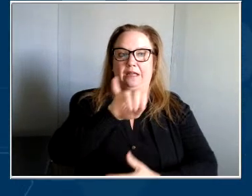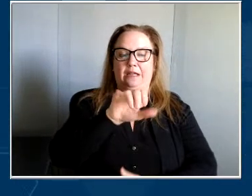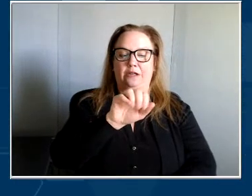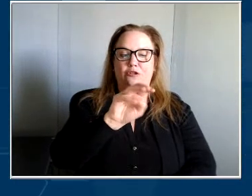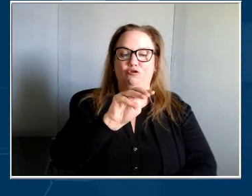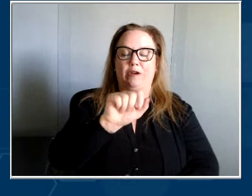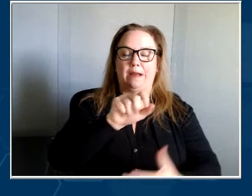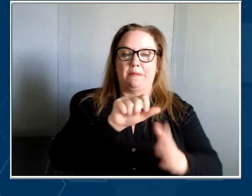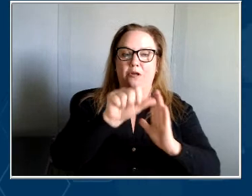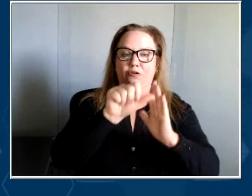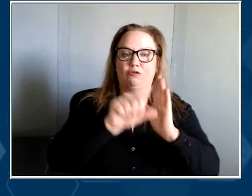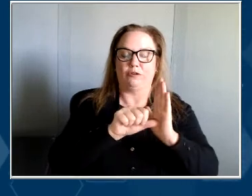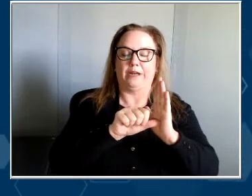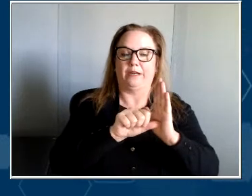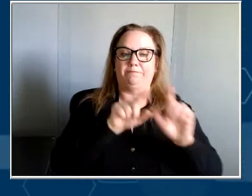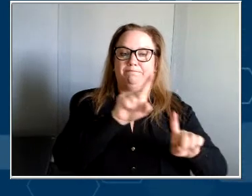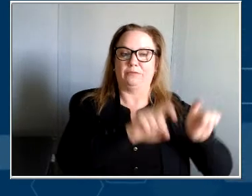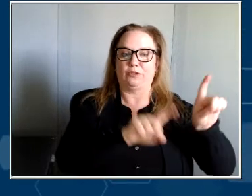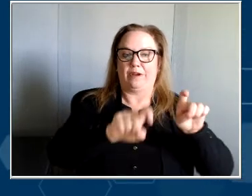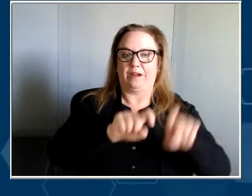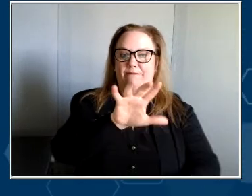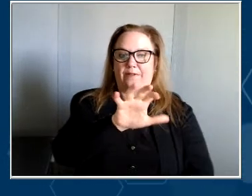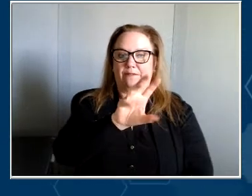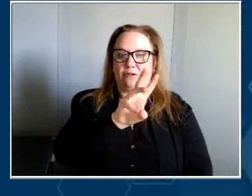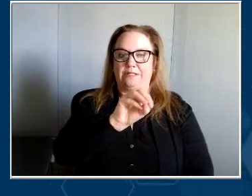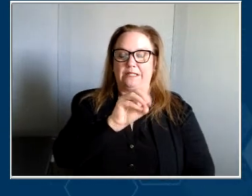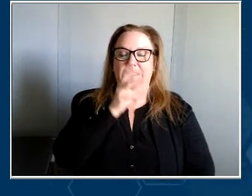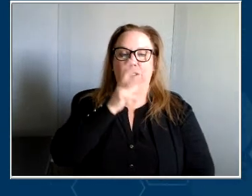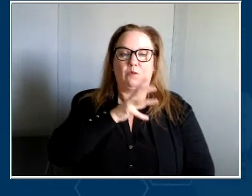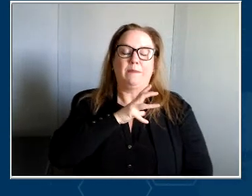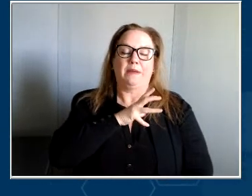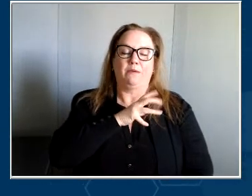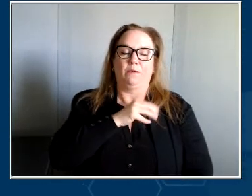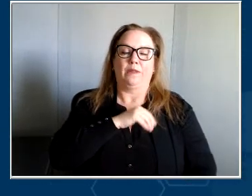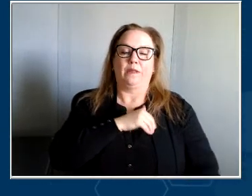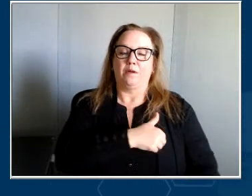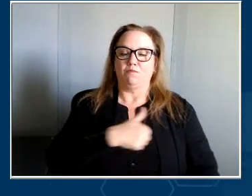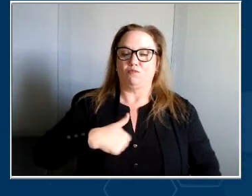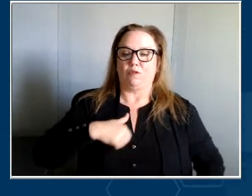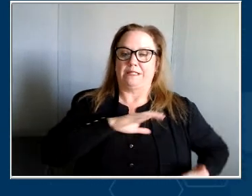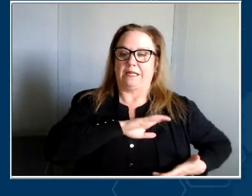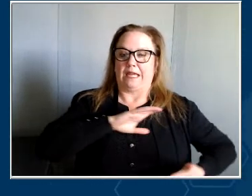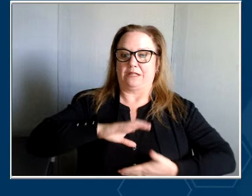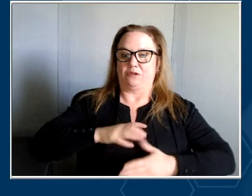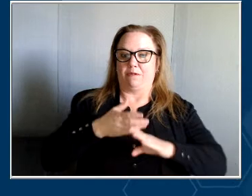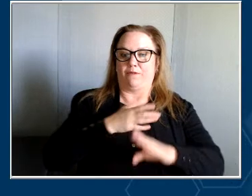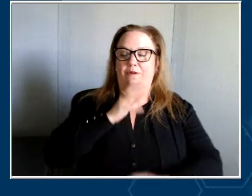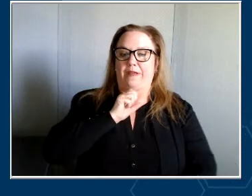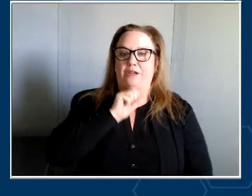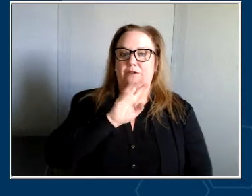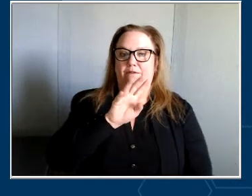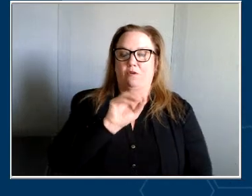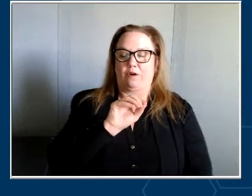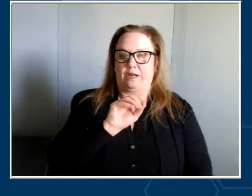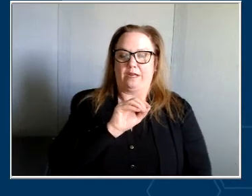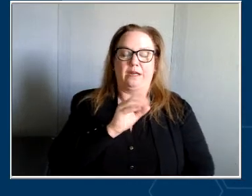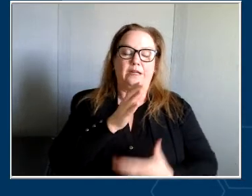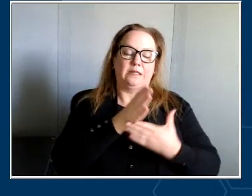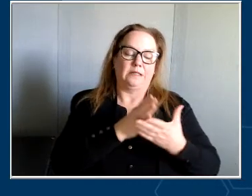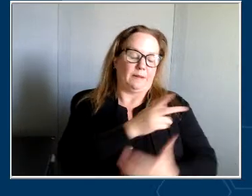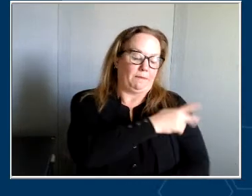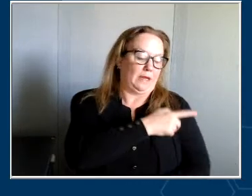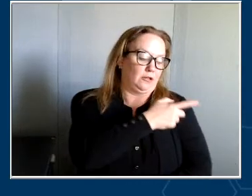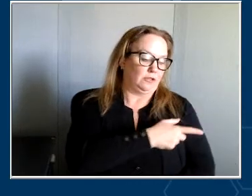surveyed 560 women diagnosed with breast cancer before the age of 40. Some patients had one breast removed, some had